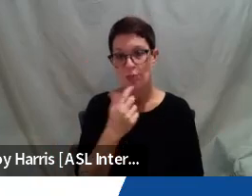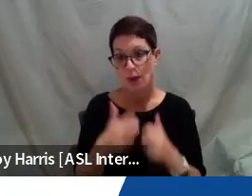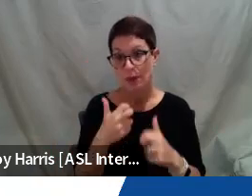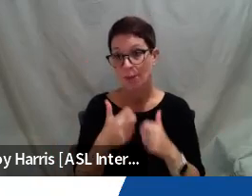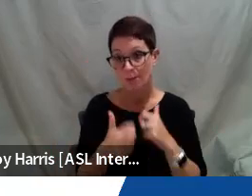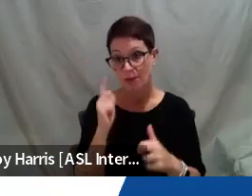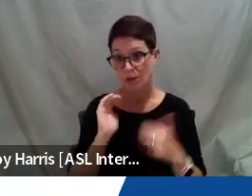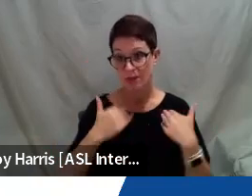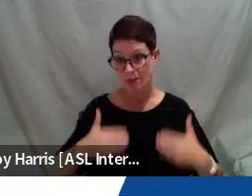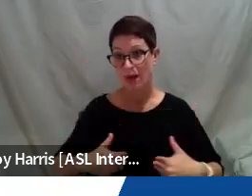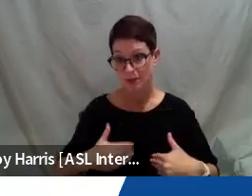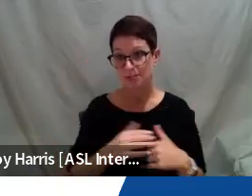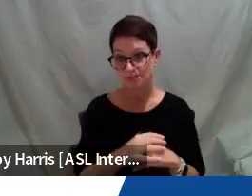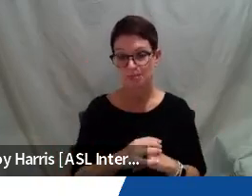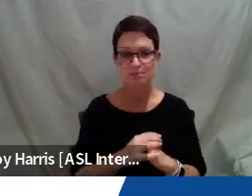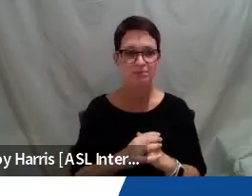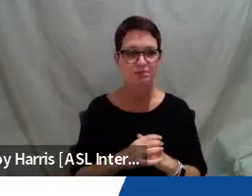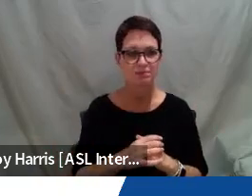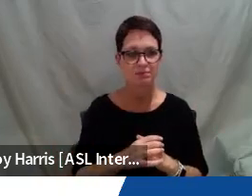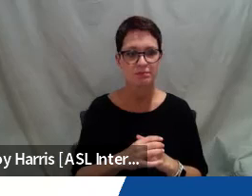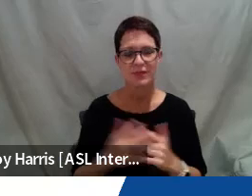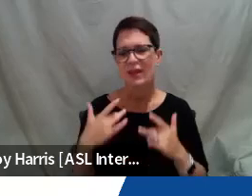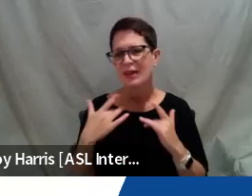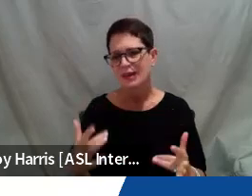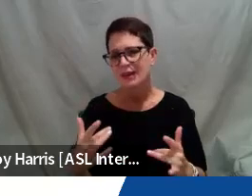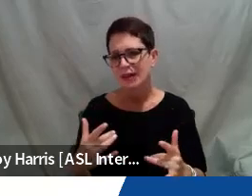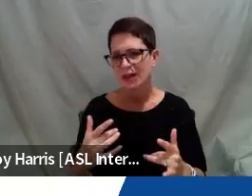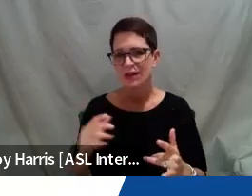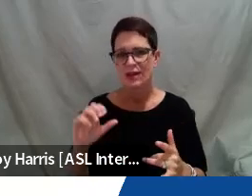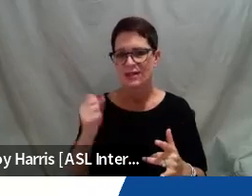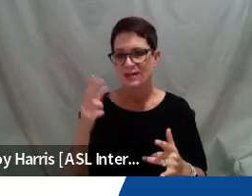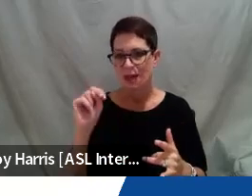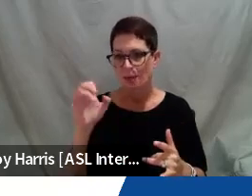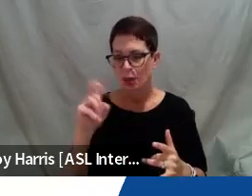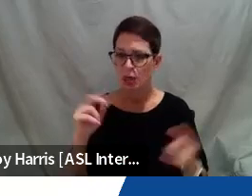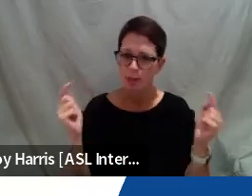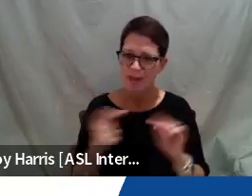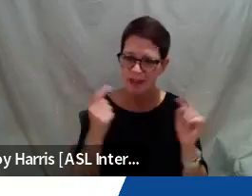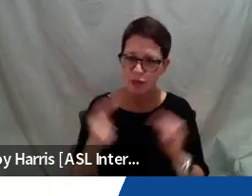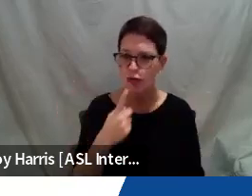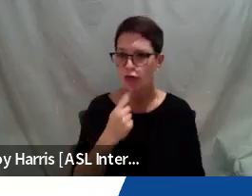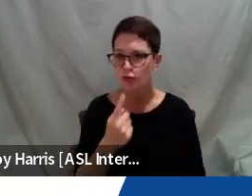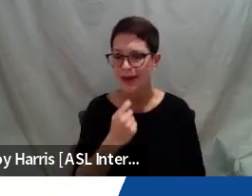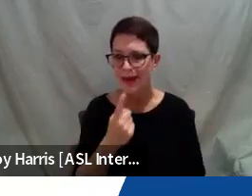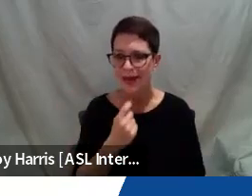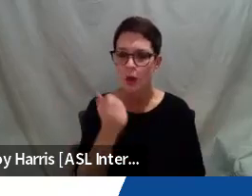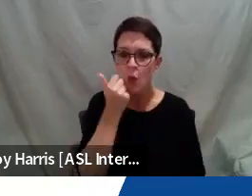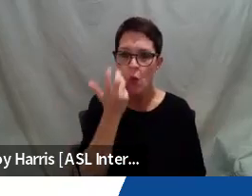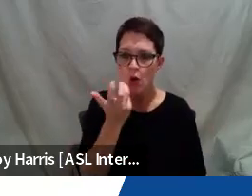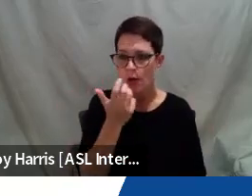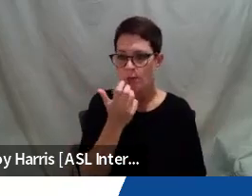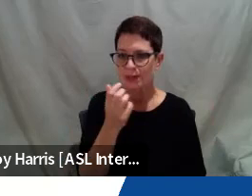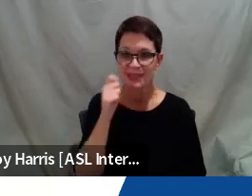problem for our bodies. So sunburn is typically characterized by painful red and warm